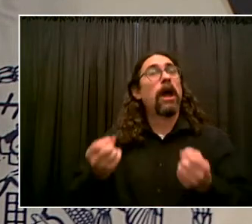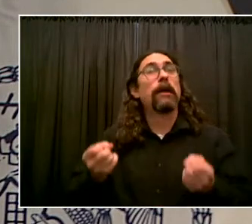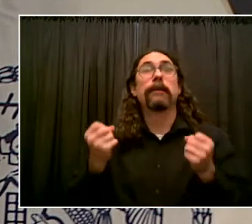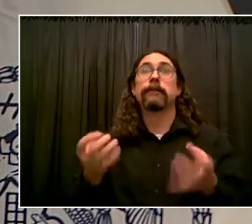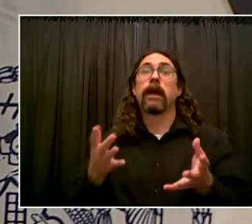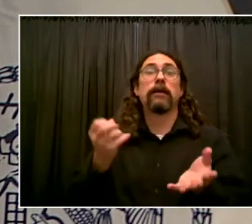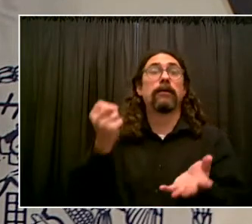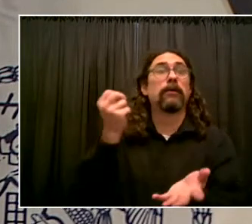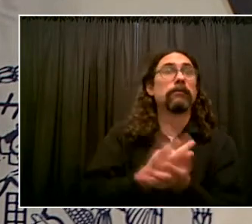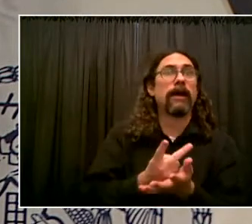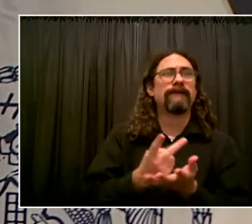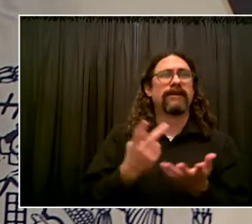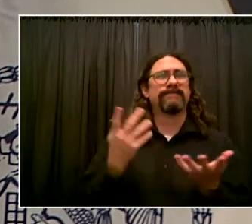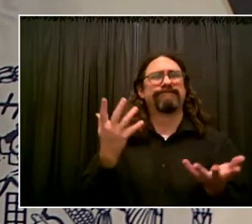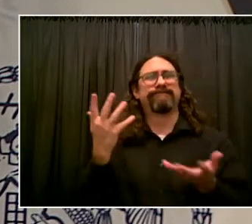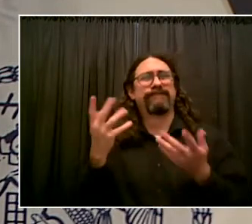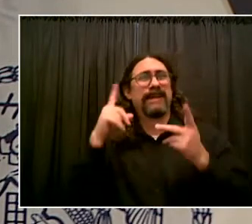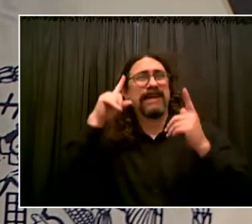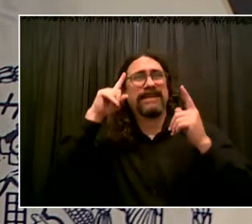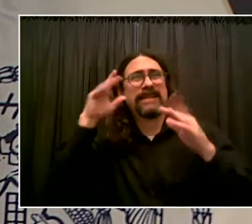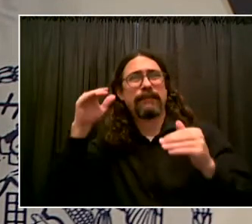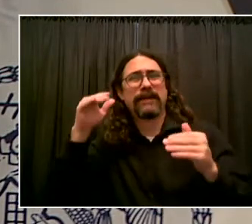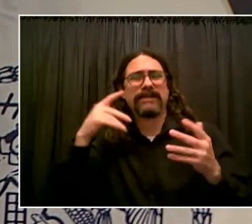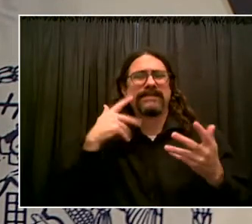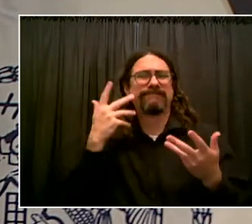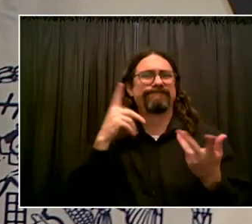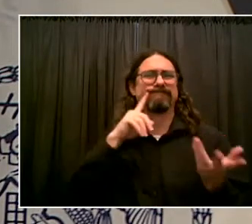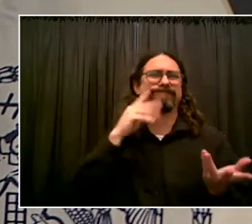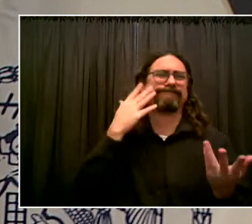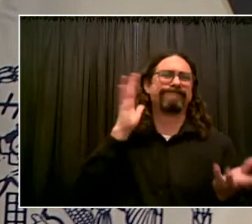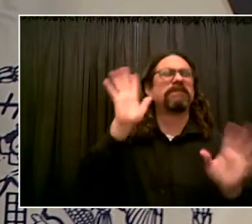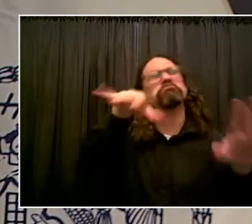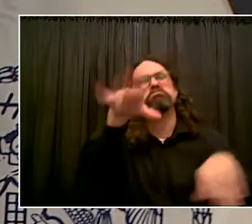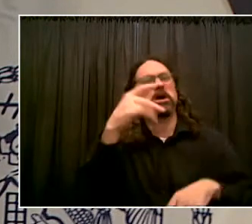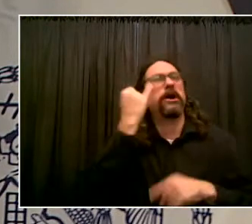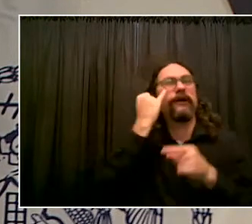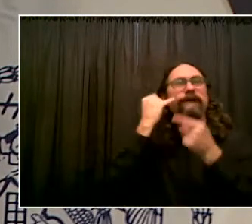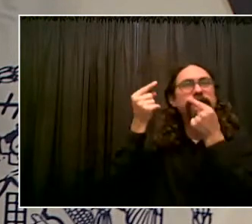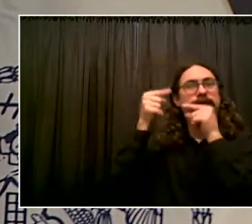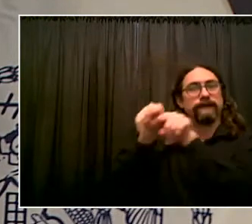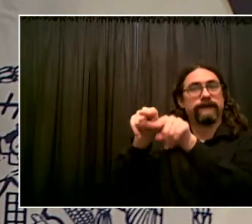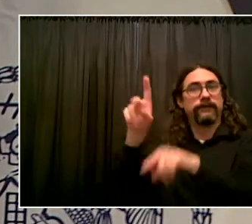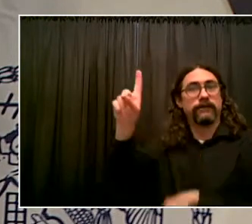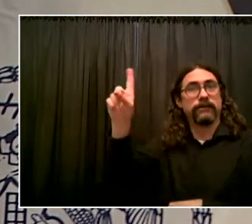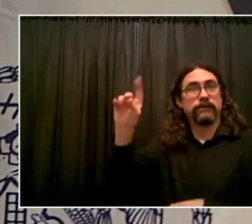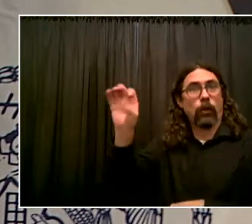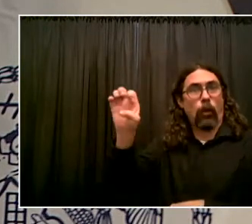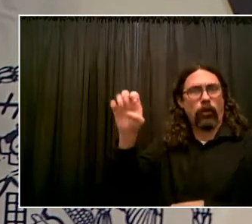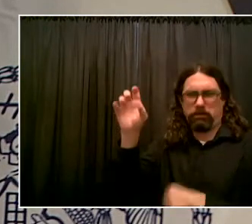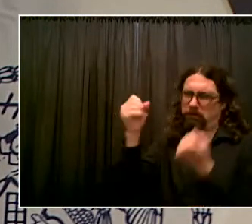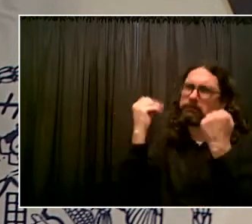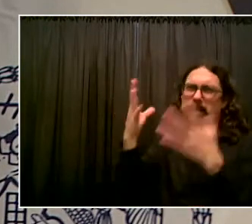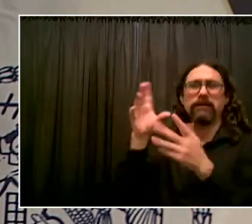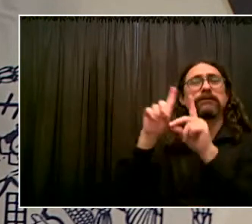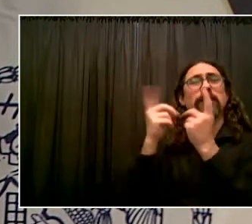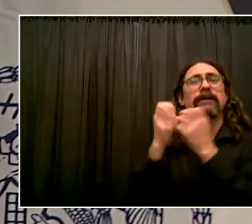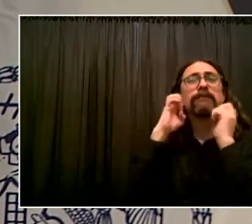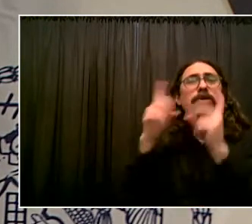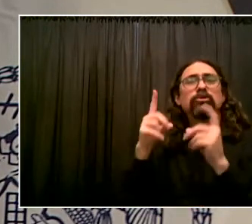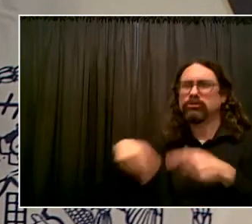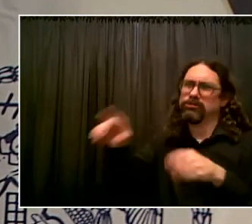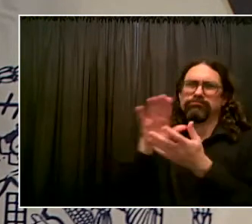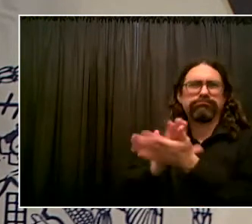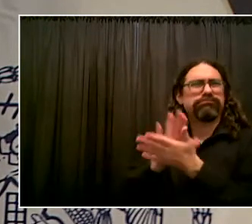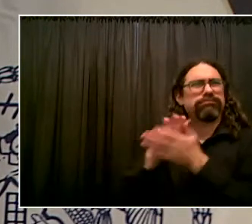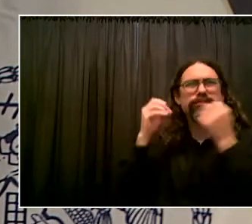were granted. The religious exemptions are pretty narrow criteria that we believe are very accurate, very fair.